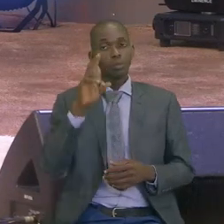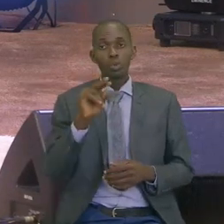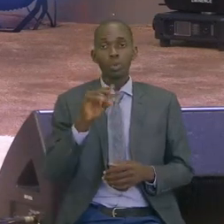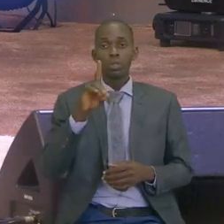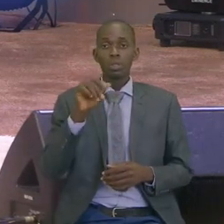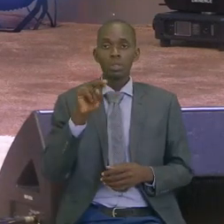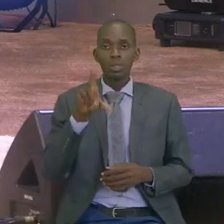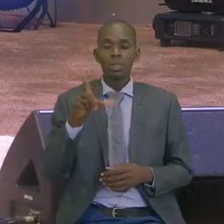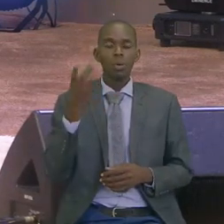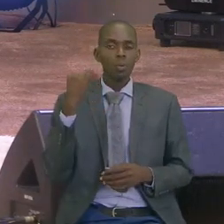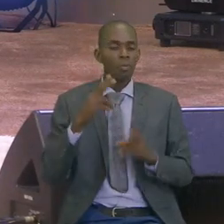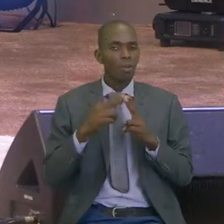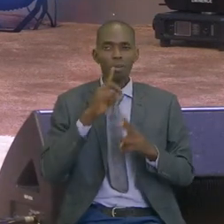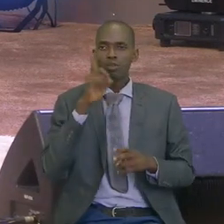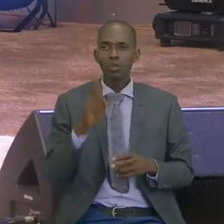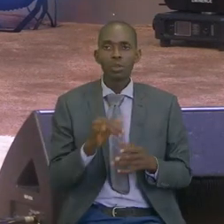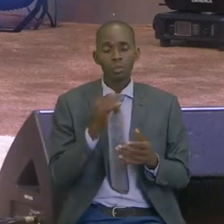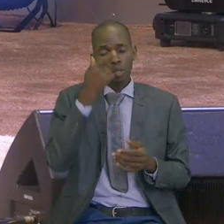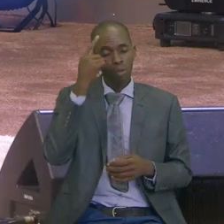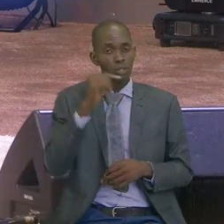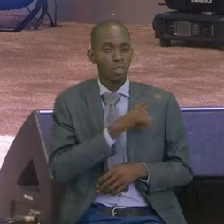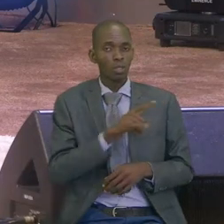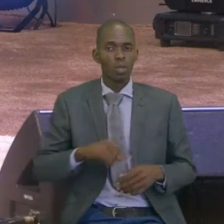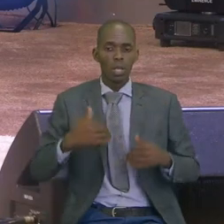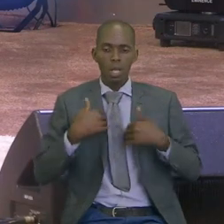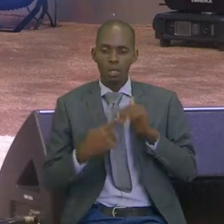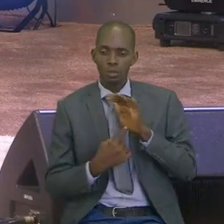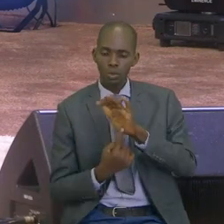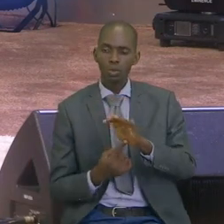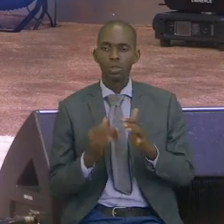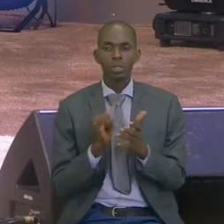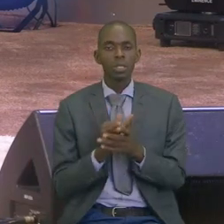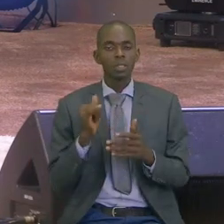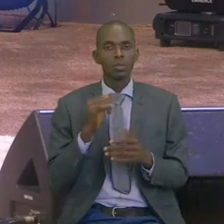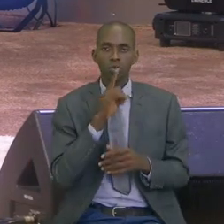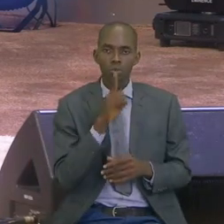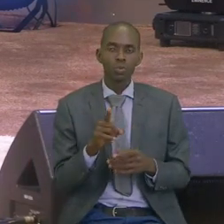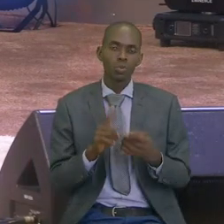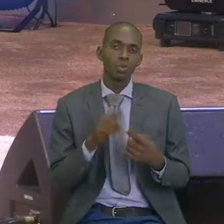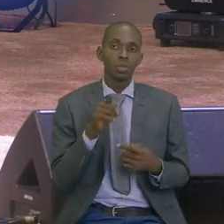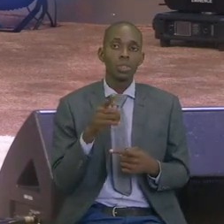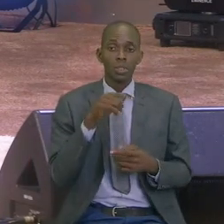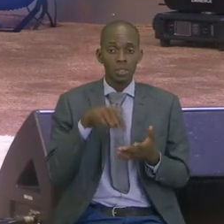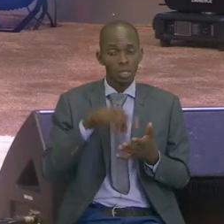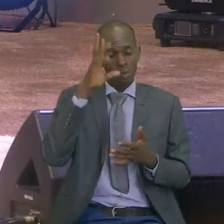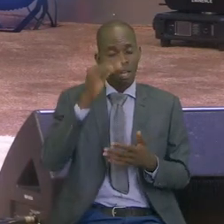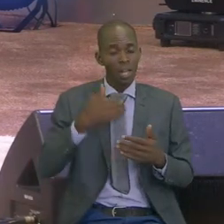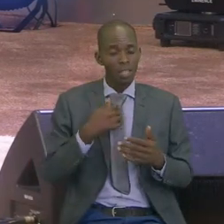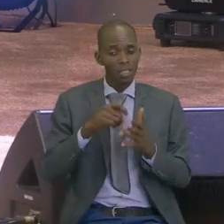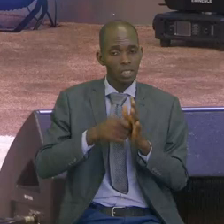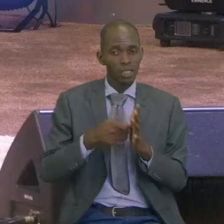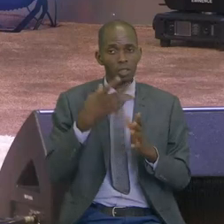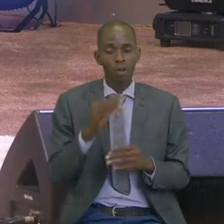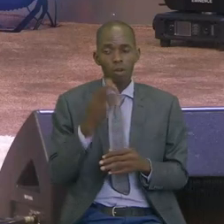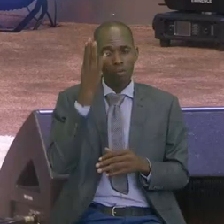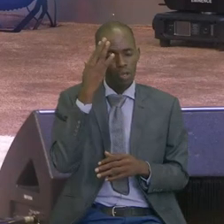knew that the Lord had revealed the truth unto him. This man had the gift of the word of knowledge and the word of